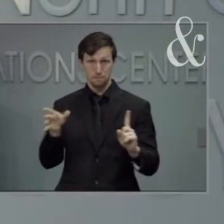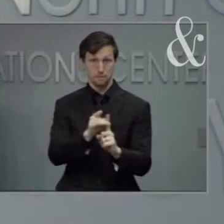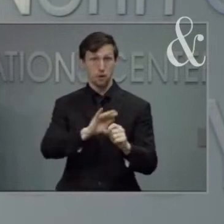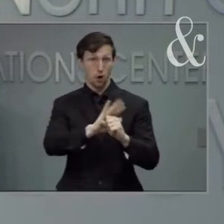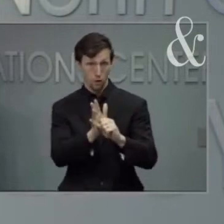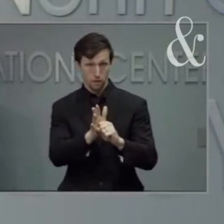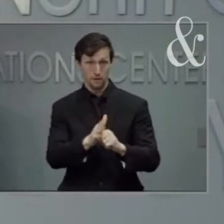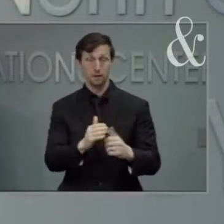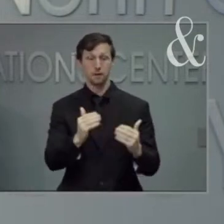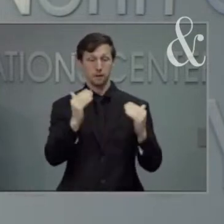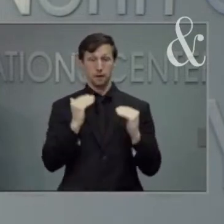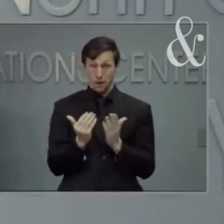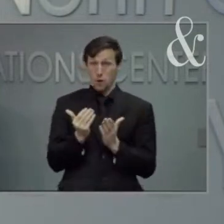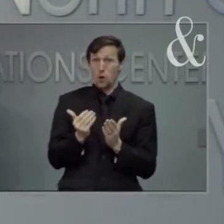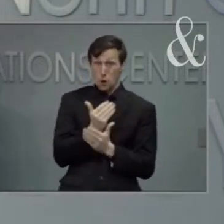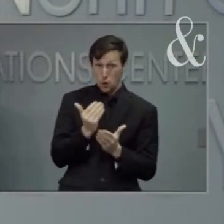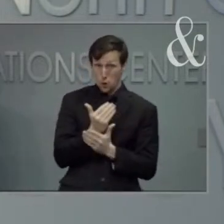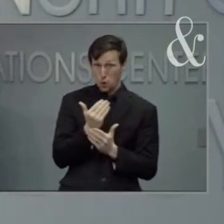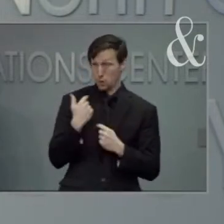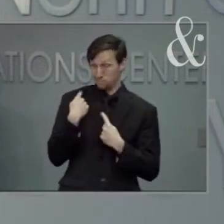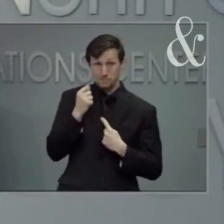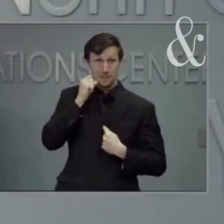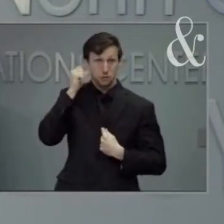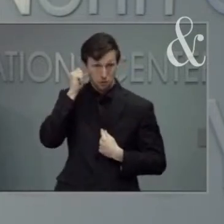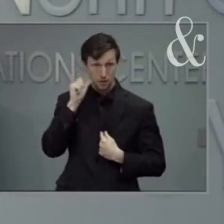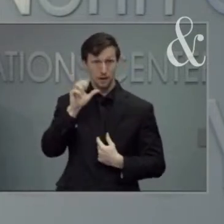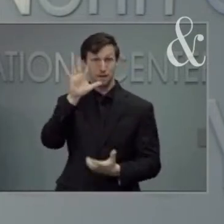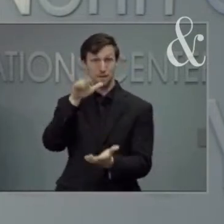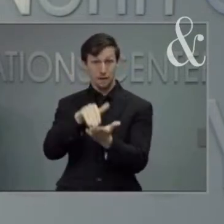5,495 new cases reported since yesterday,